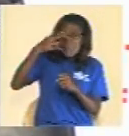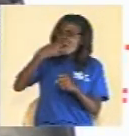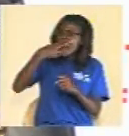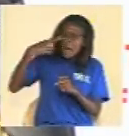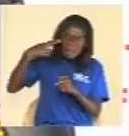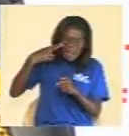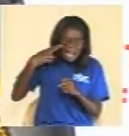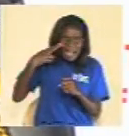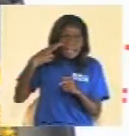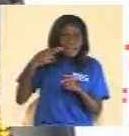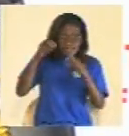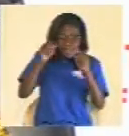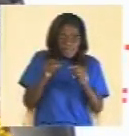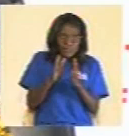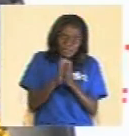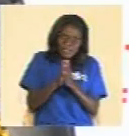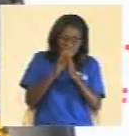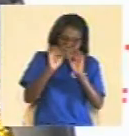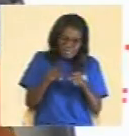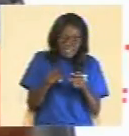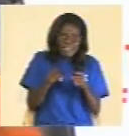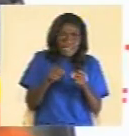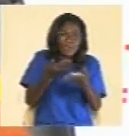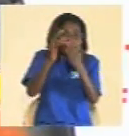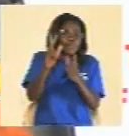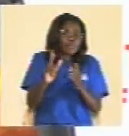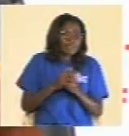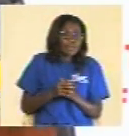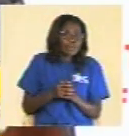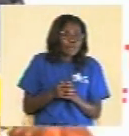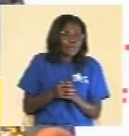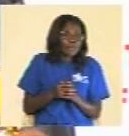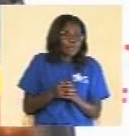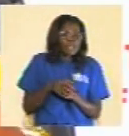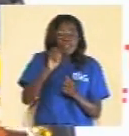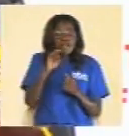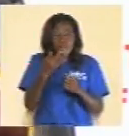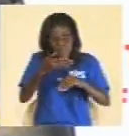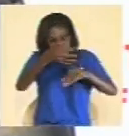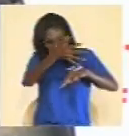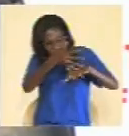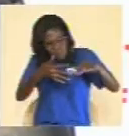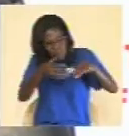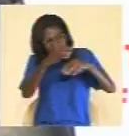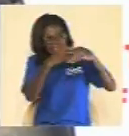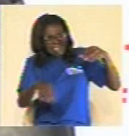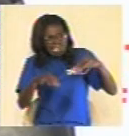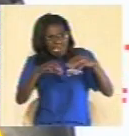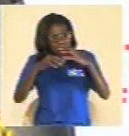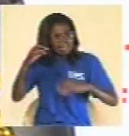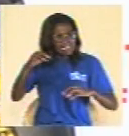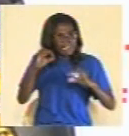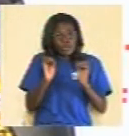understand? If the person's hands are deformed, then we need to get someone who can help them do day-to-day work. Do you